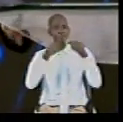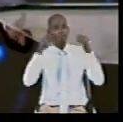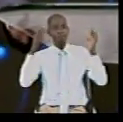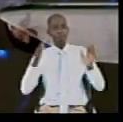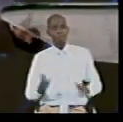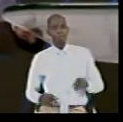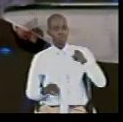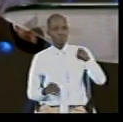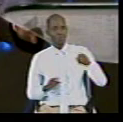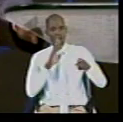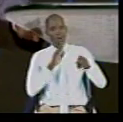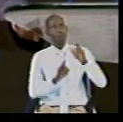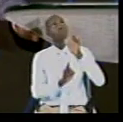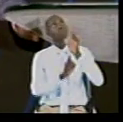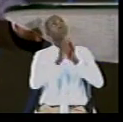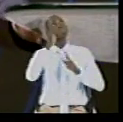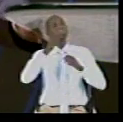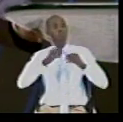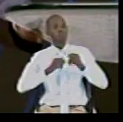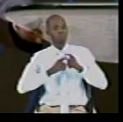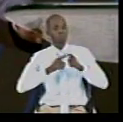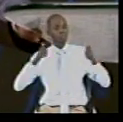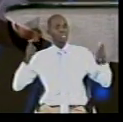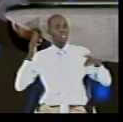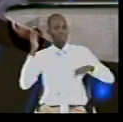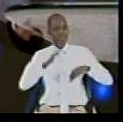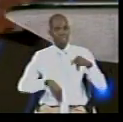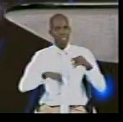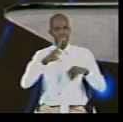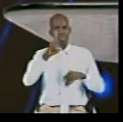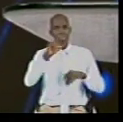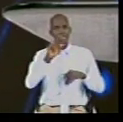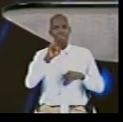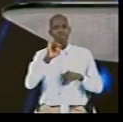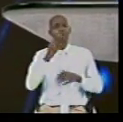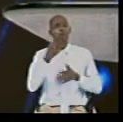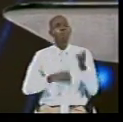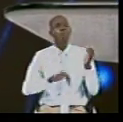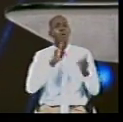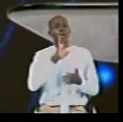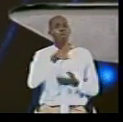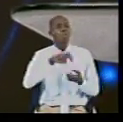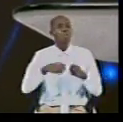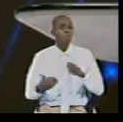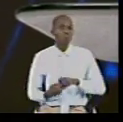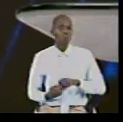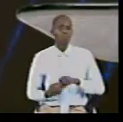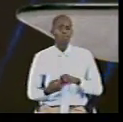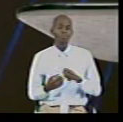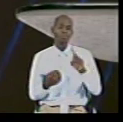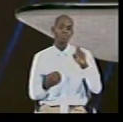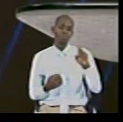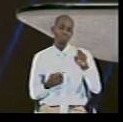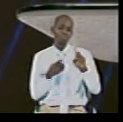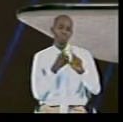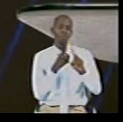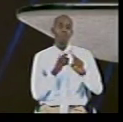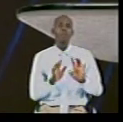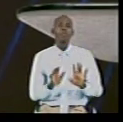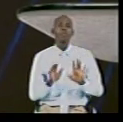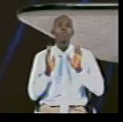and taller and greater than David. What's your problem? Our fears are